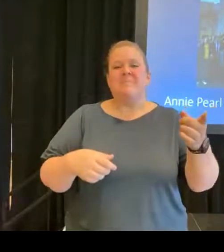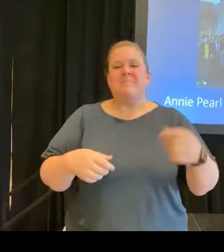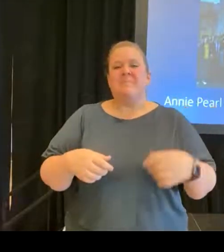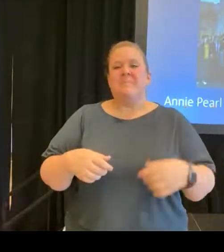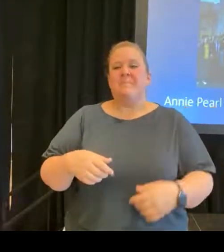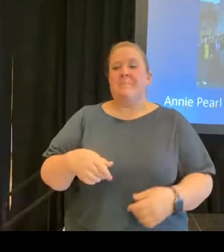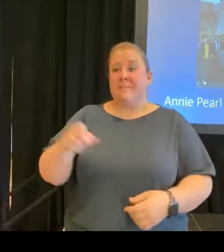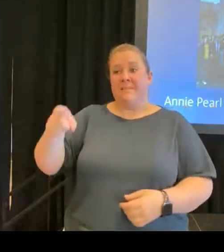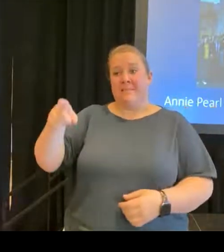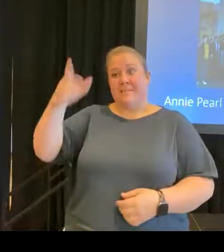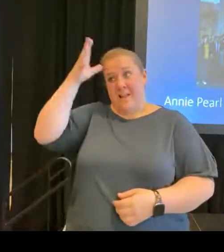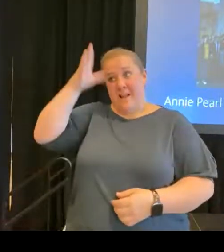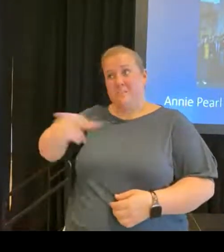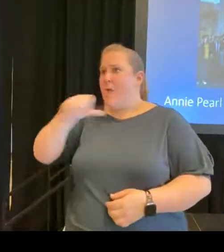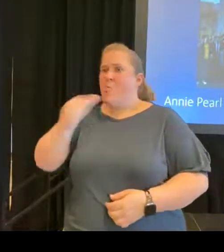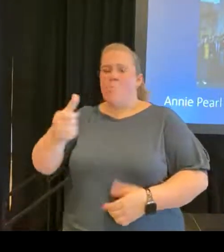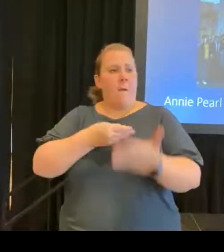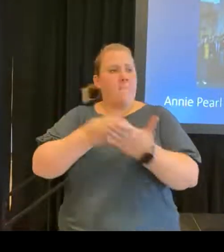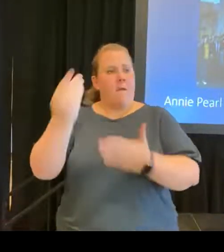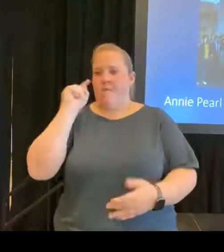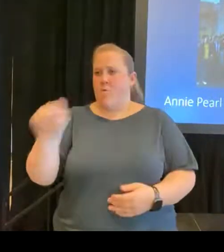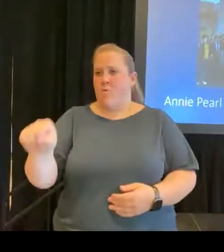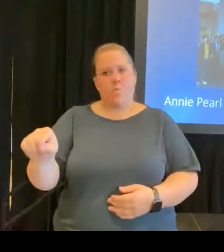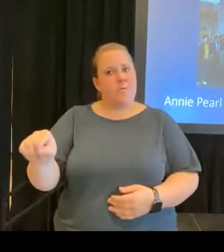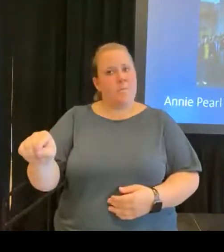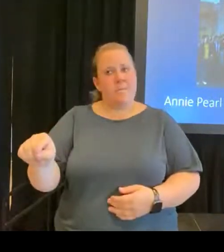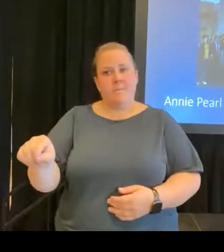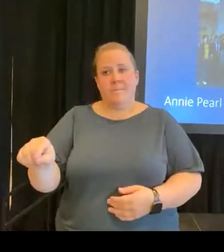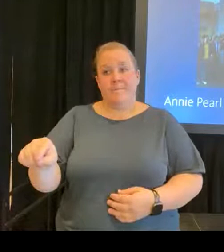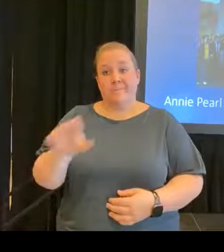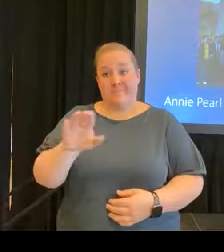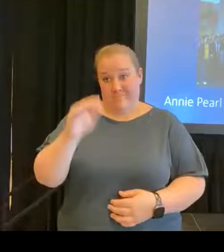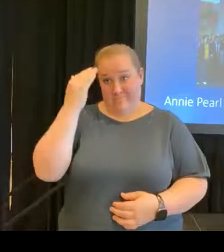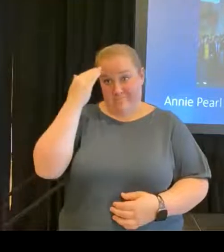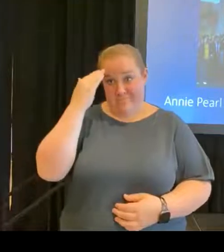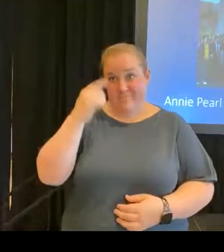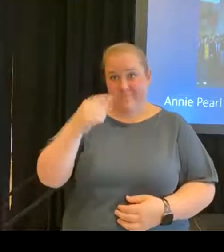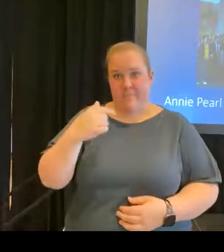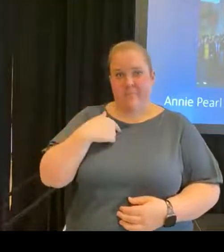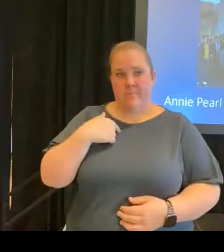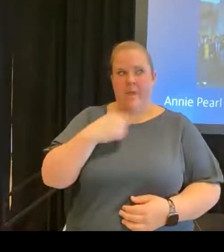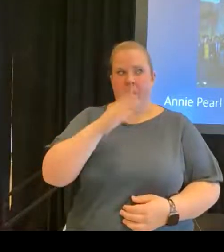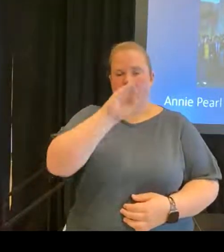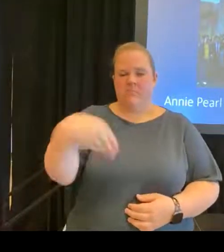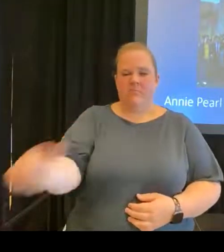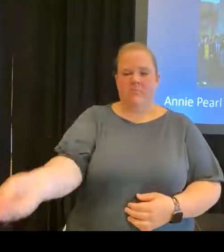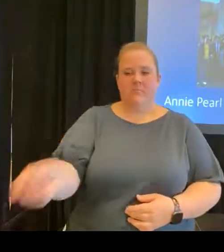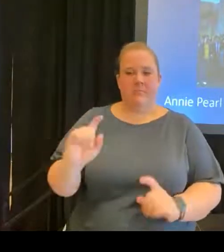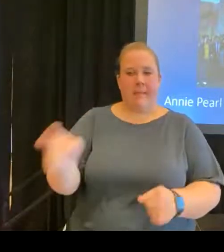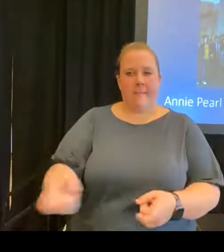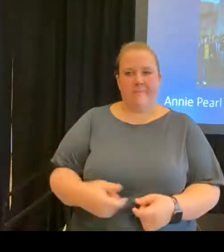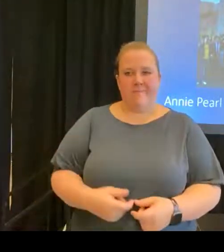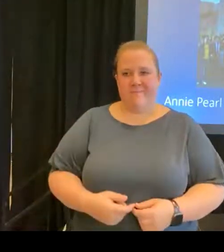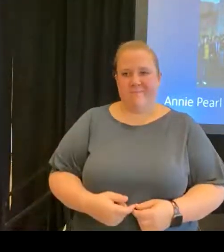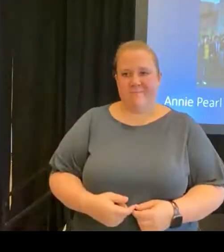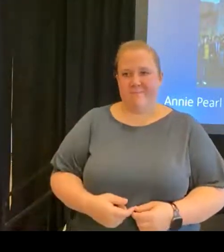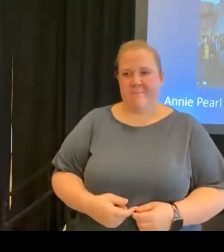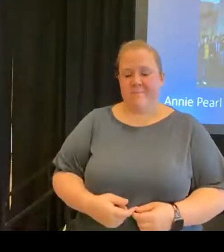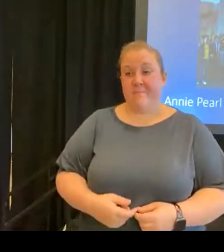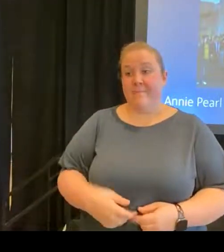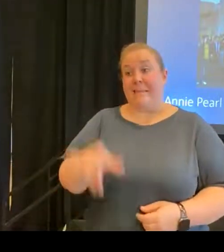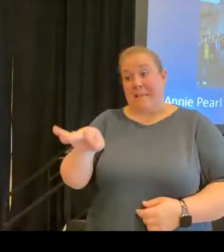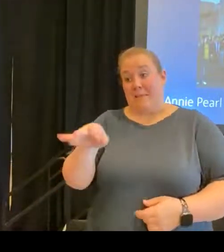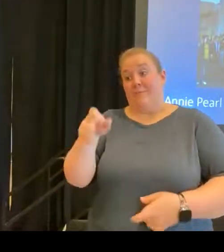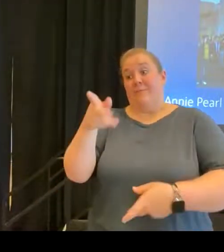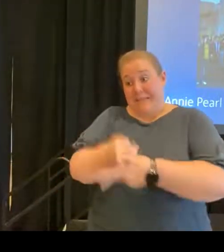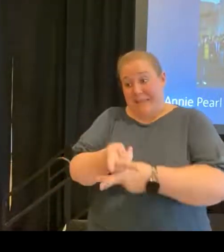And this guy wouldn't buy the book for her. And you know what? I gave her the book. Now, whether she kept